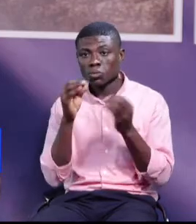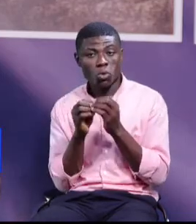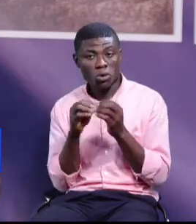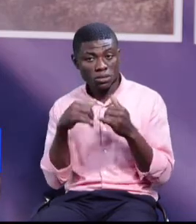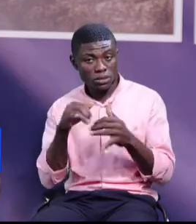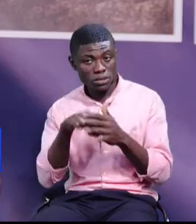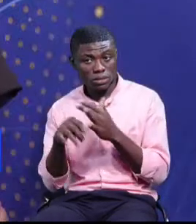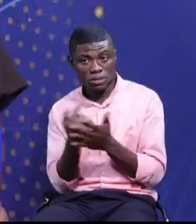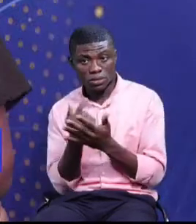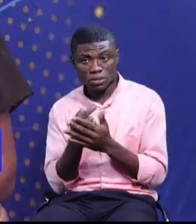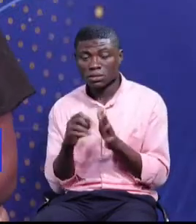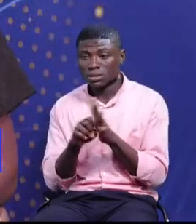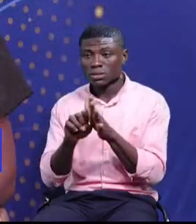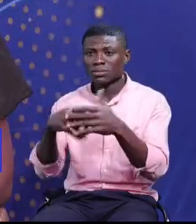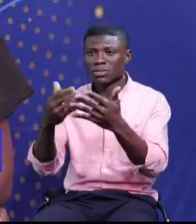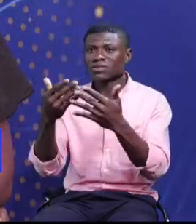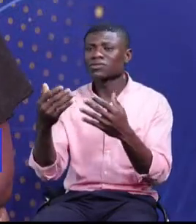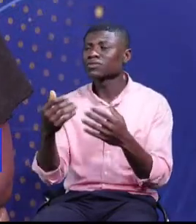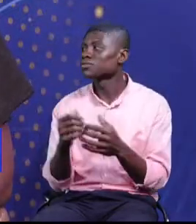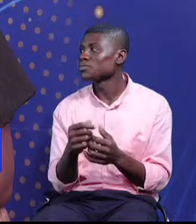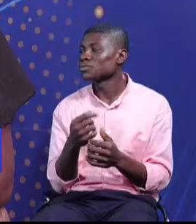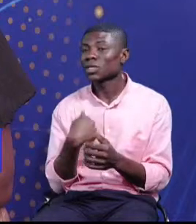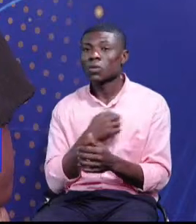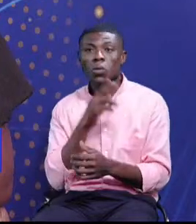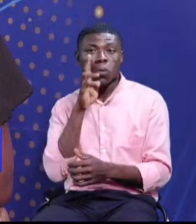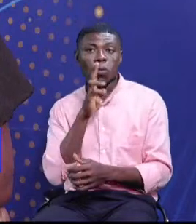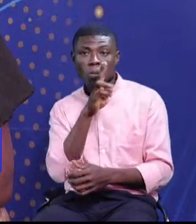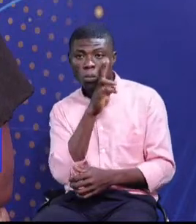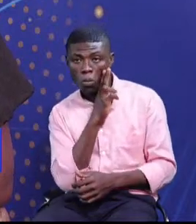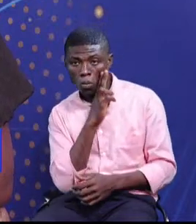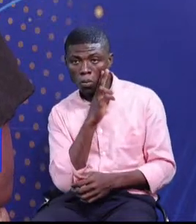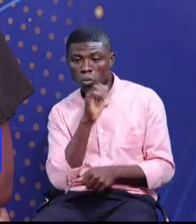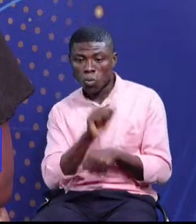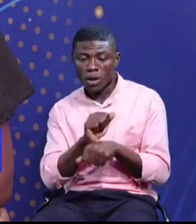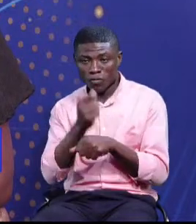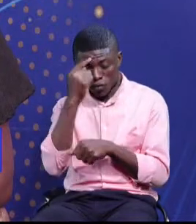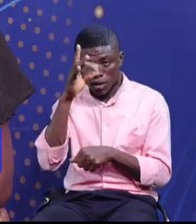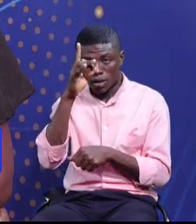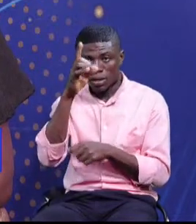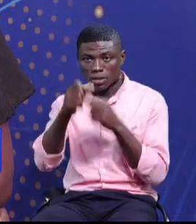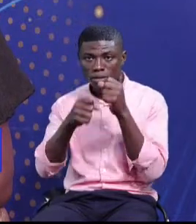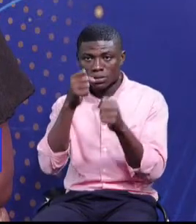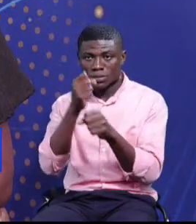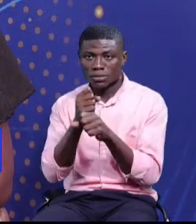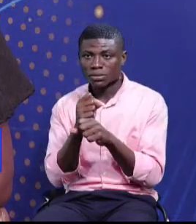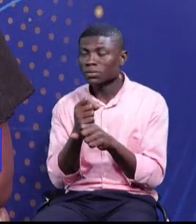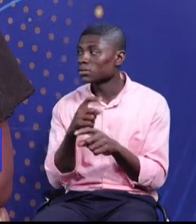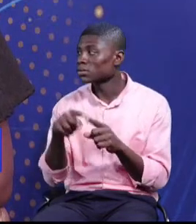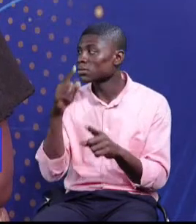me. I'll give you an example. Our hospitality business has been running for 8 years. And it